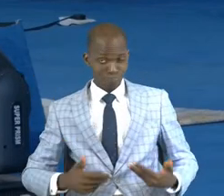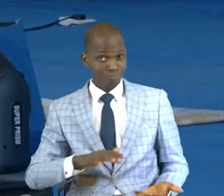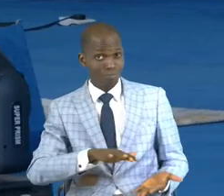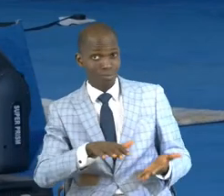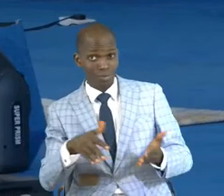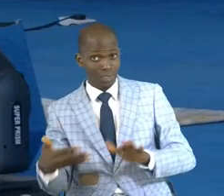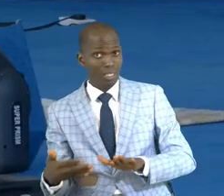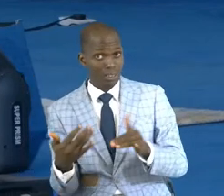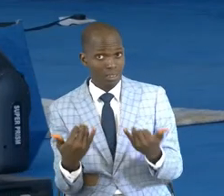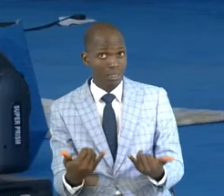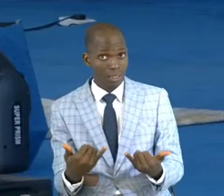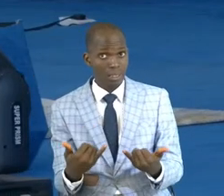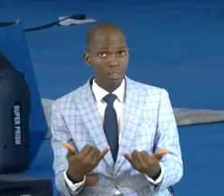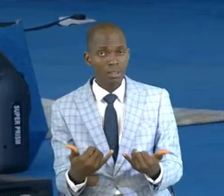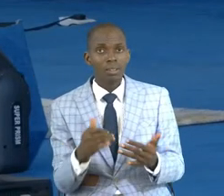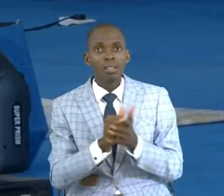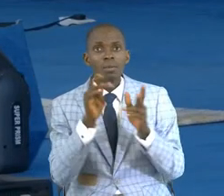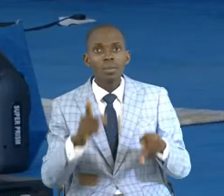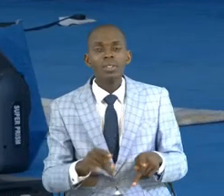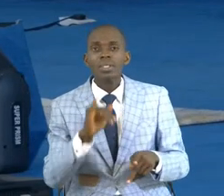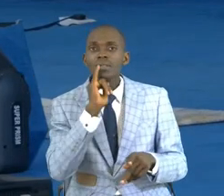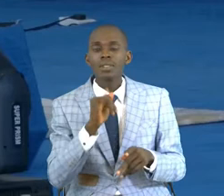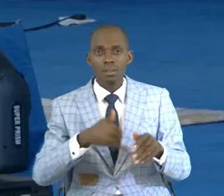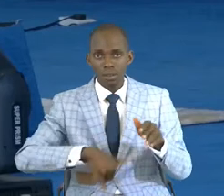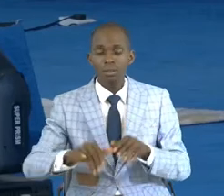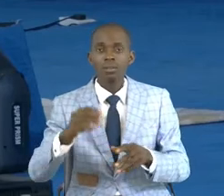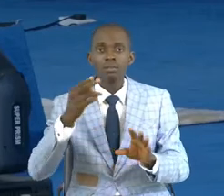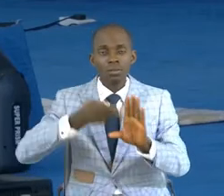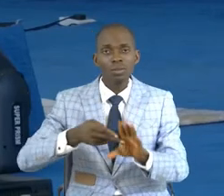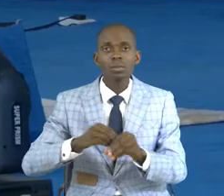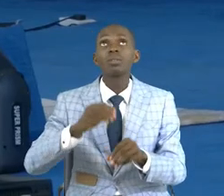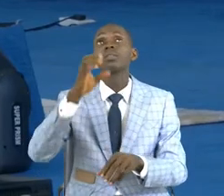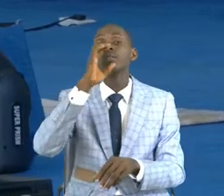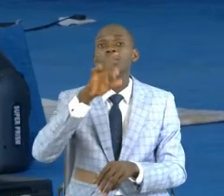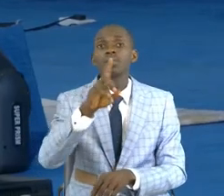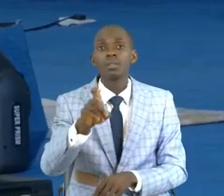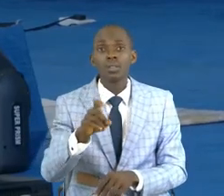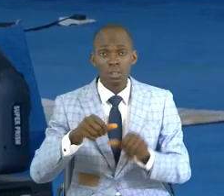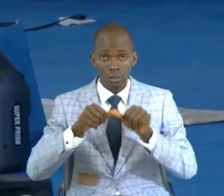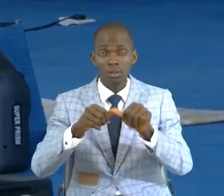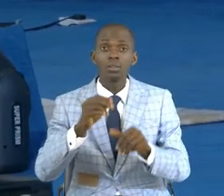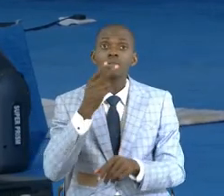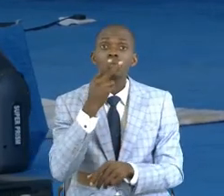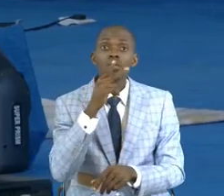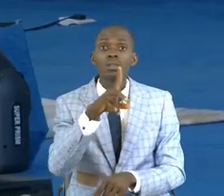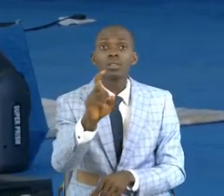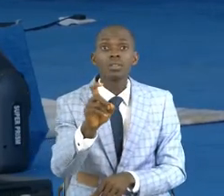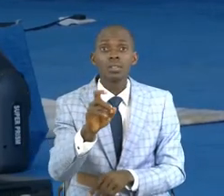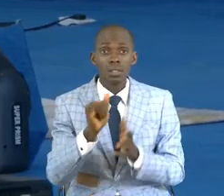dead, is free from alcohol, is freed from smoking, dead, is freed